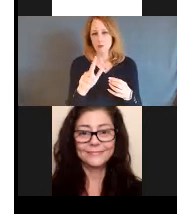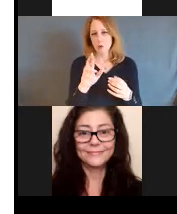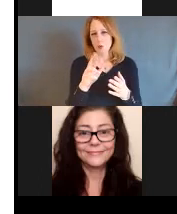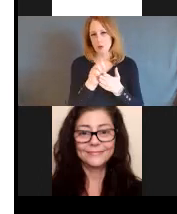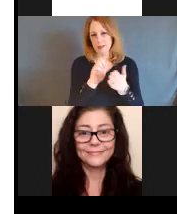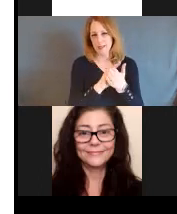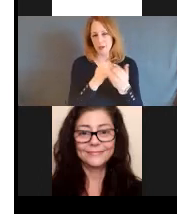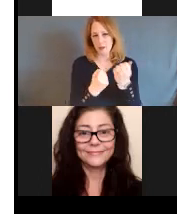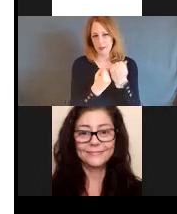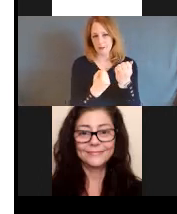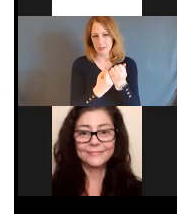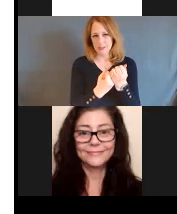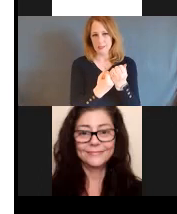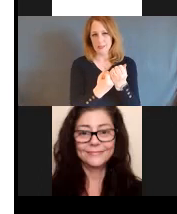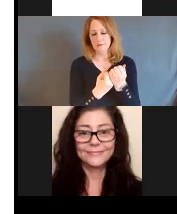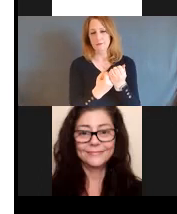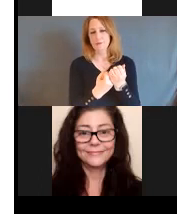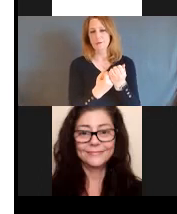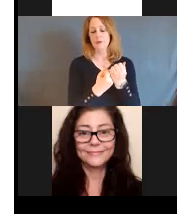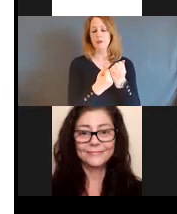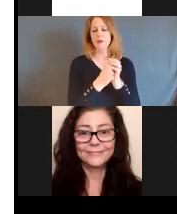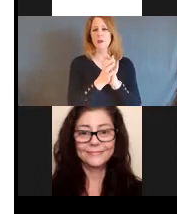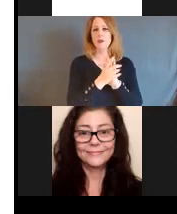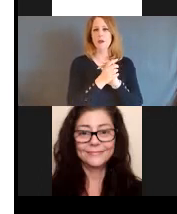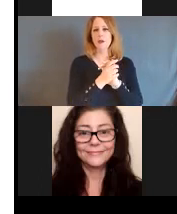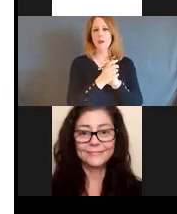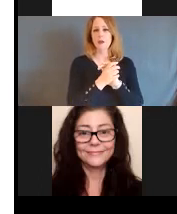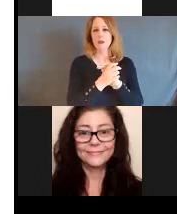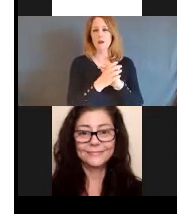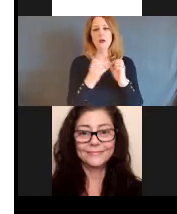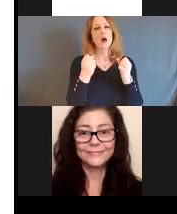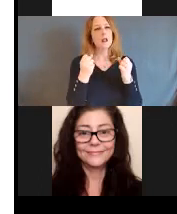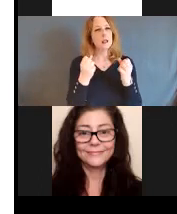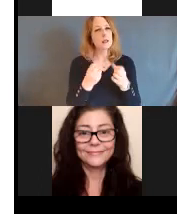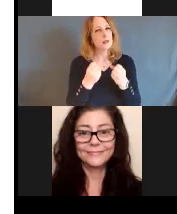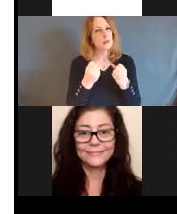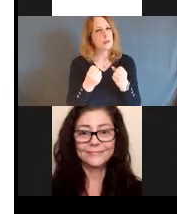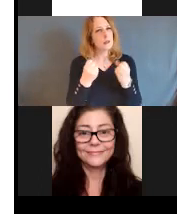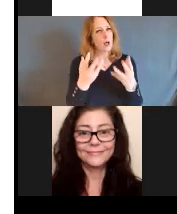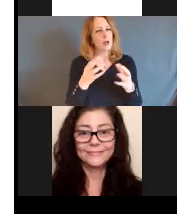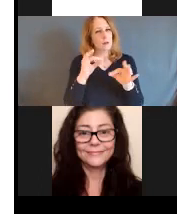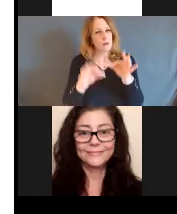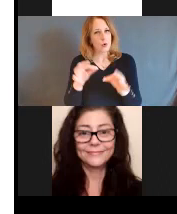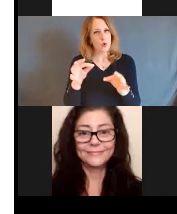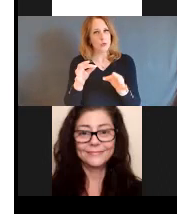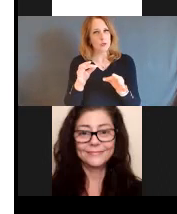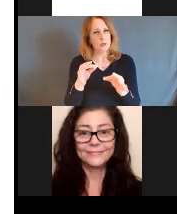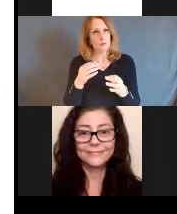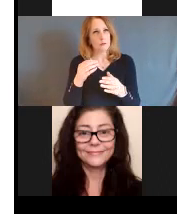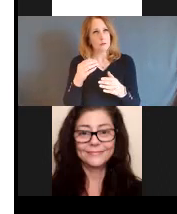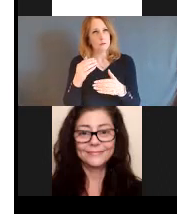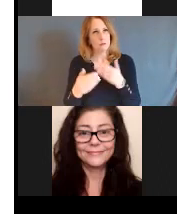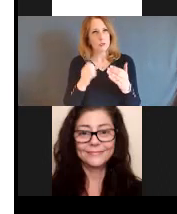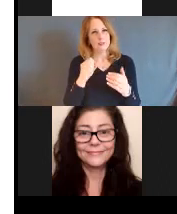Though a lot of court stuff has gone back to, I should say court proceedings instead of court